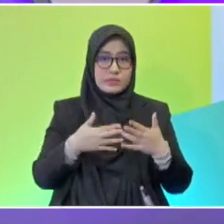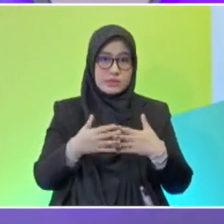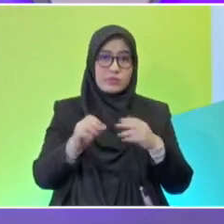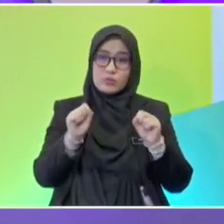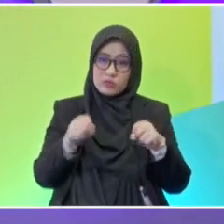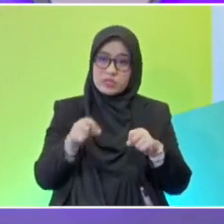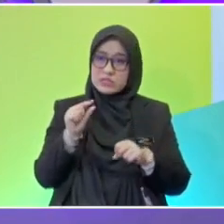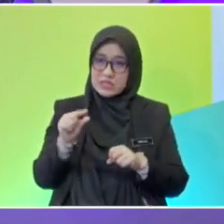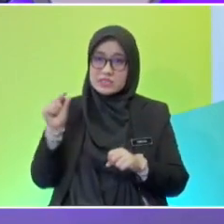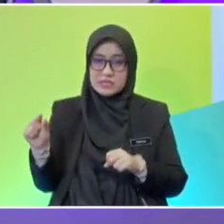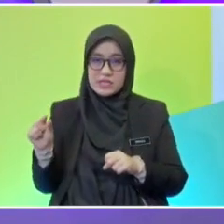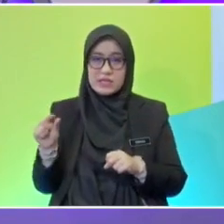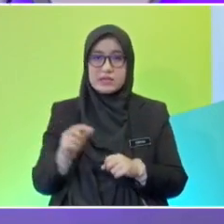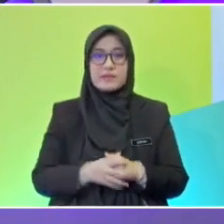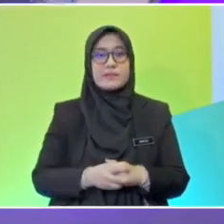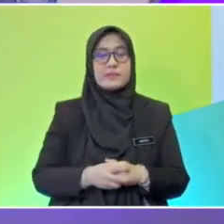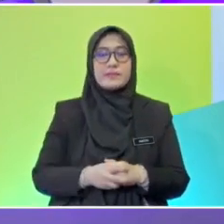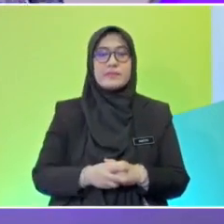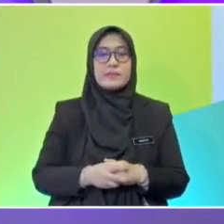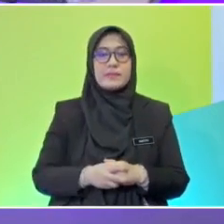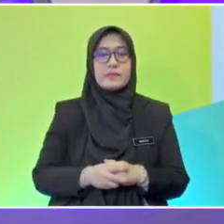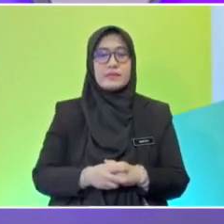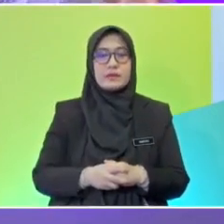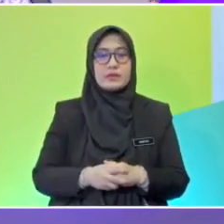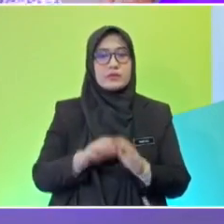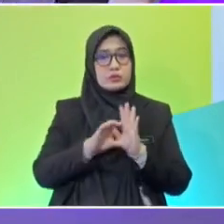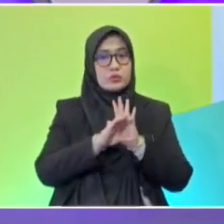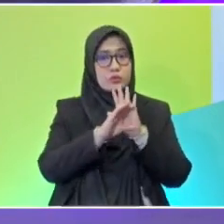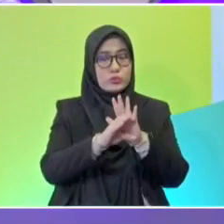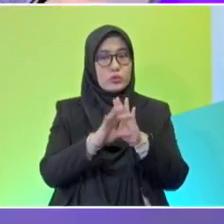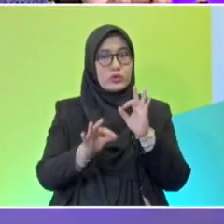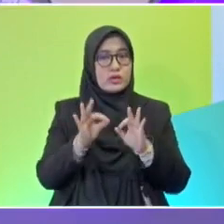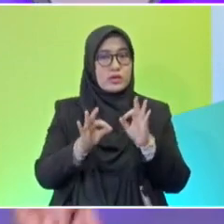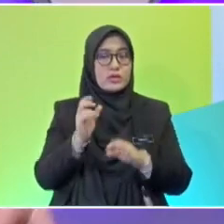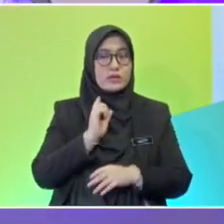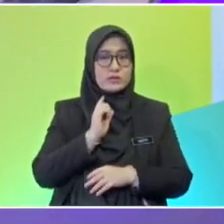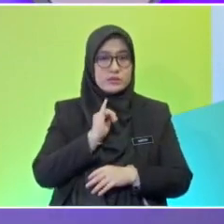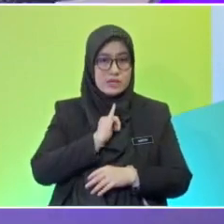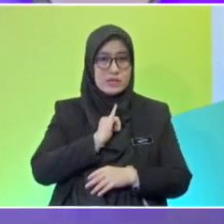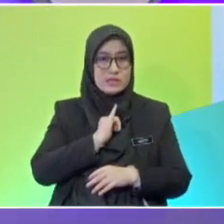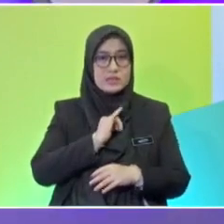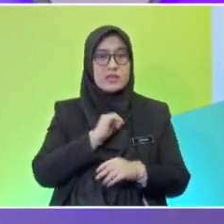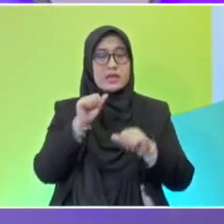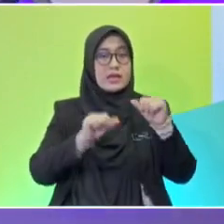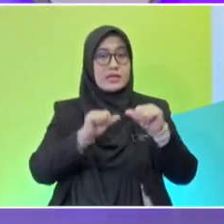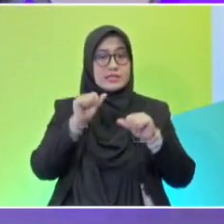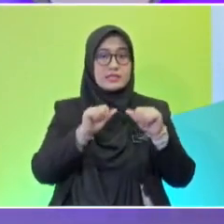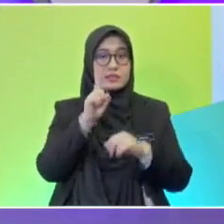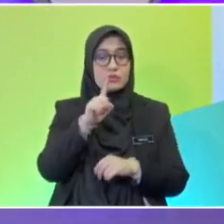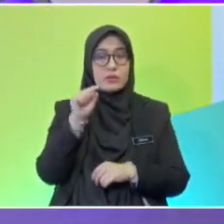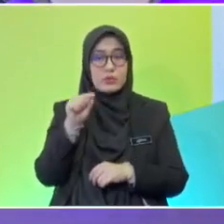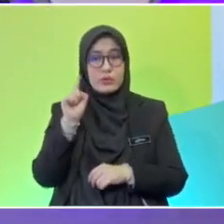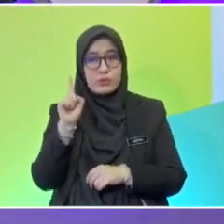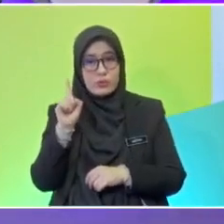are repeated. So if I am testing 1.2.2 today, I may also test 1.2.2 the next week or the